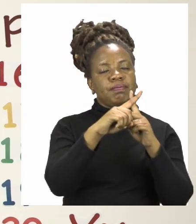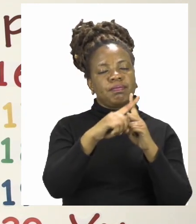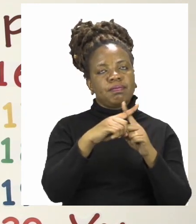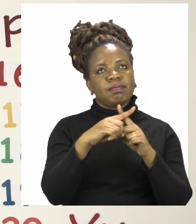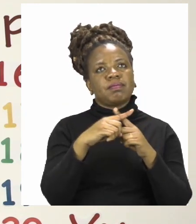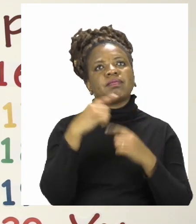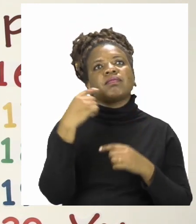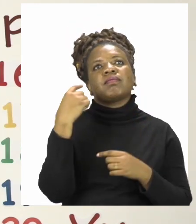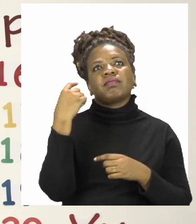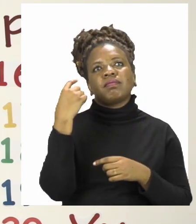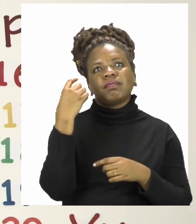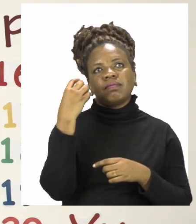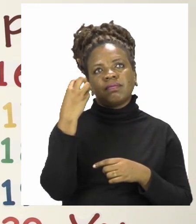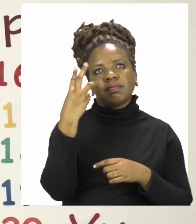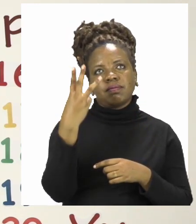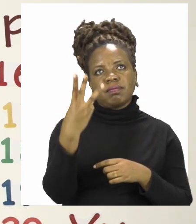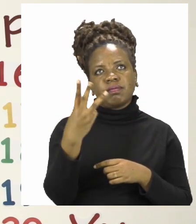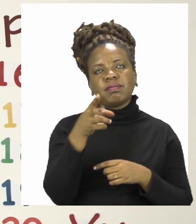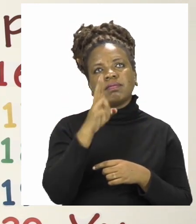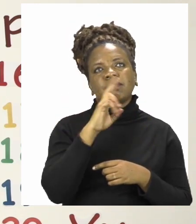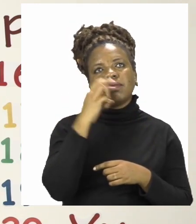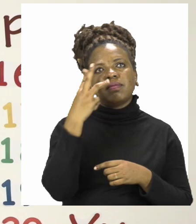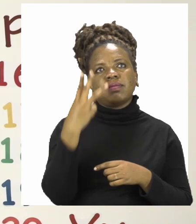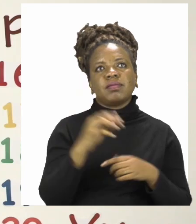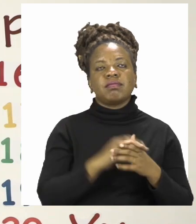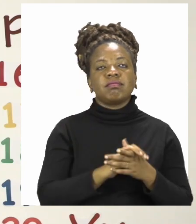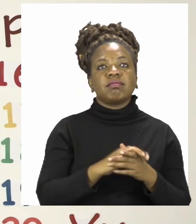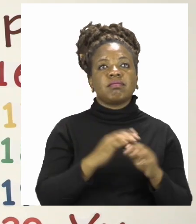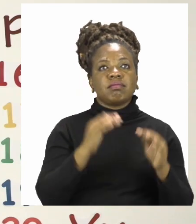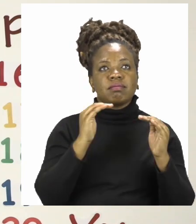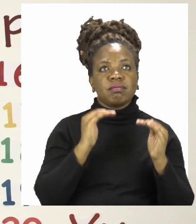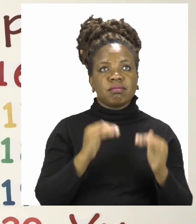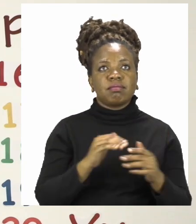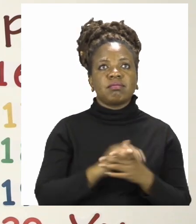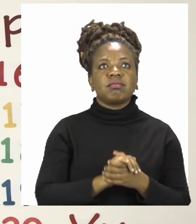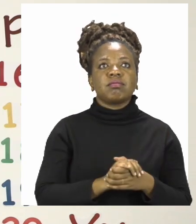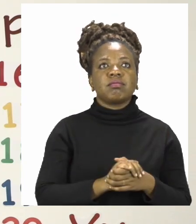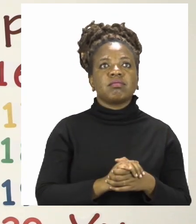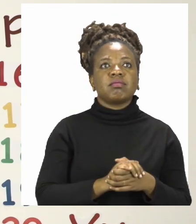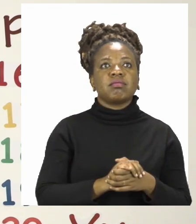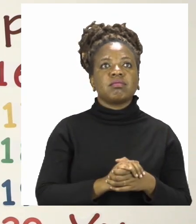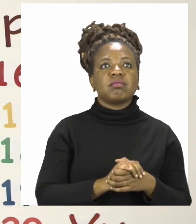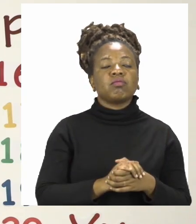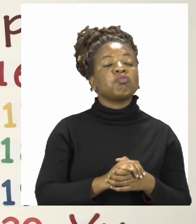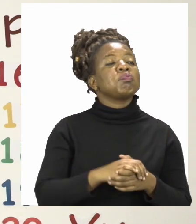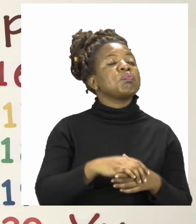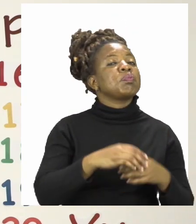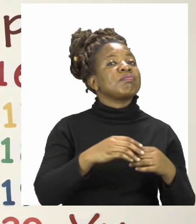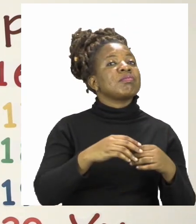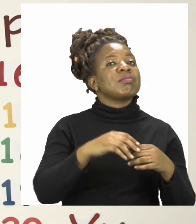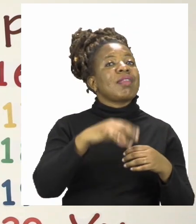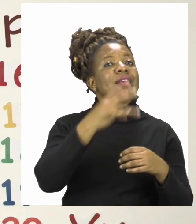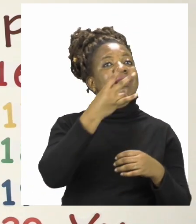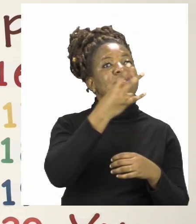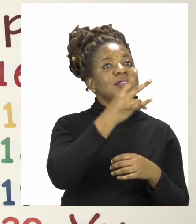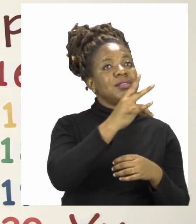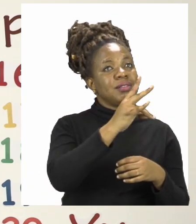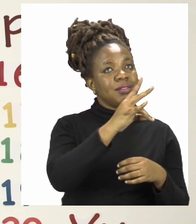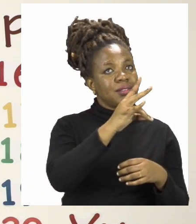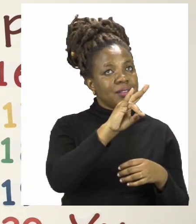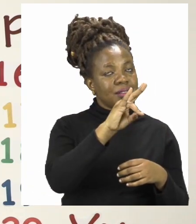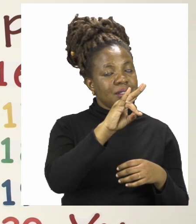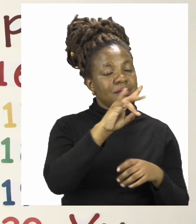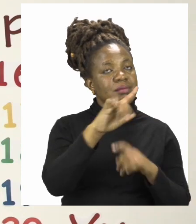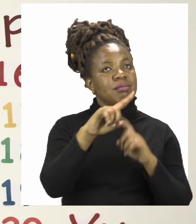Now, let's try the next one that says 7 sets of 4